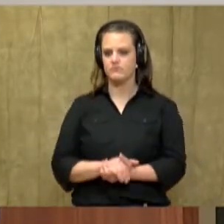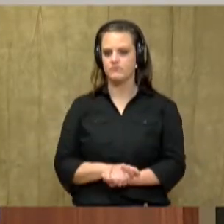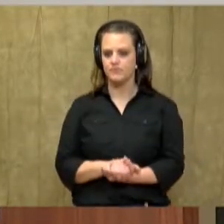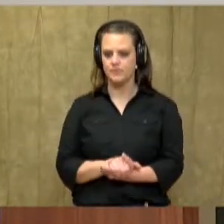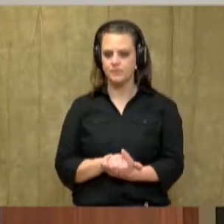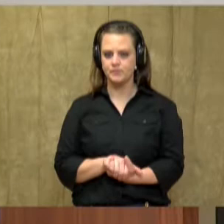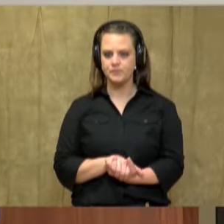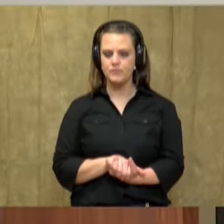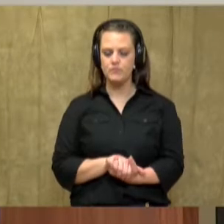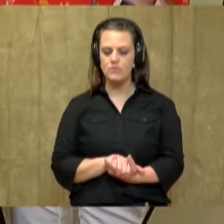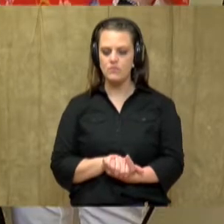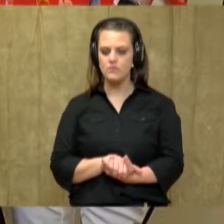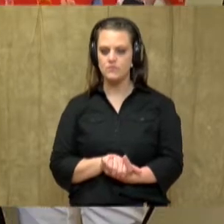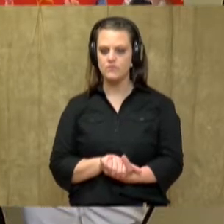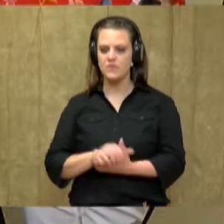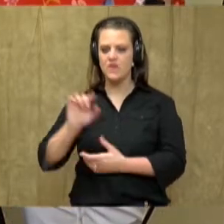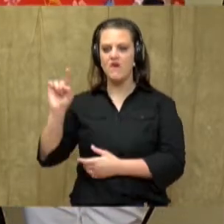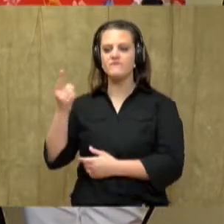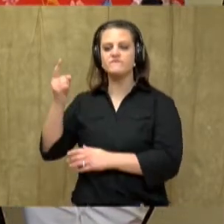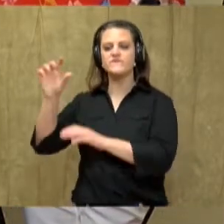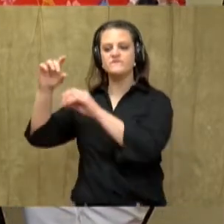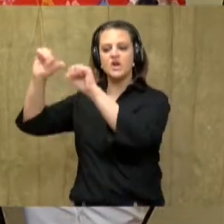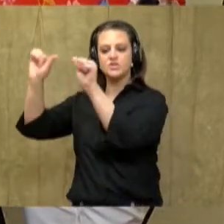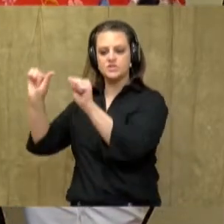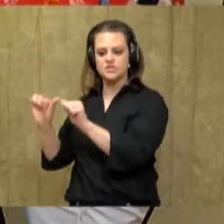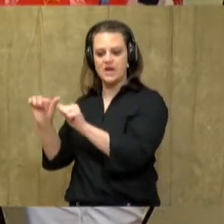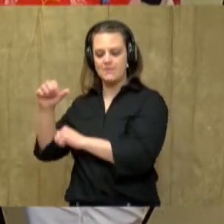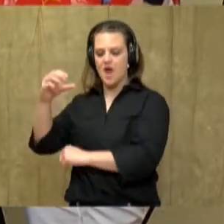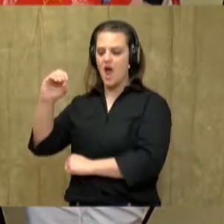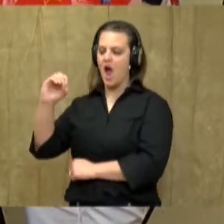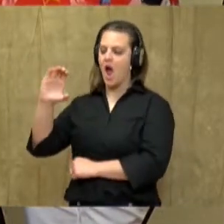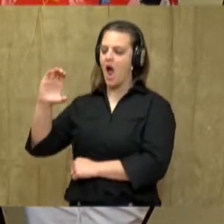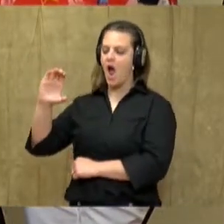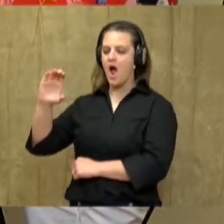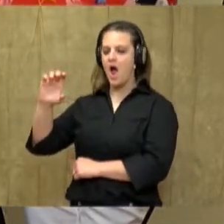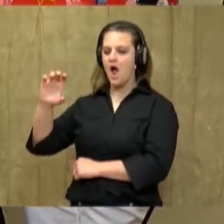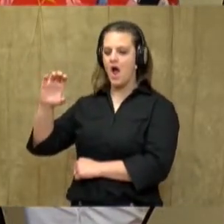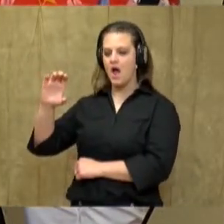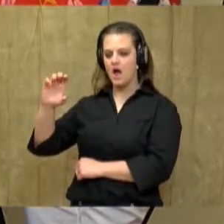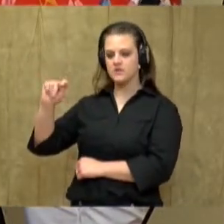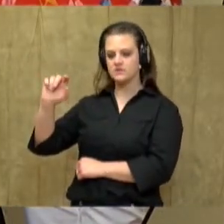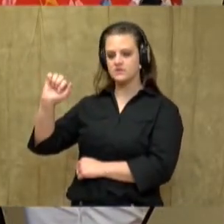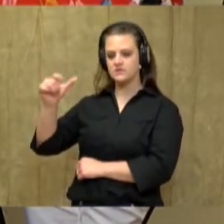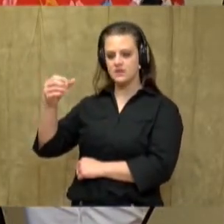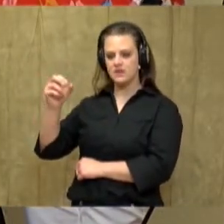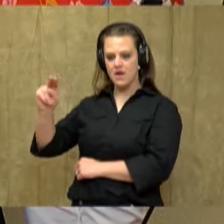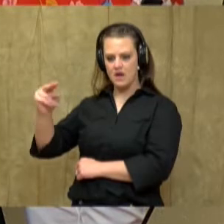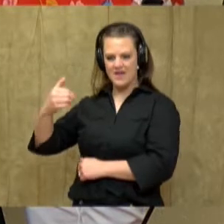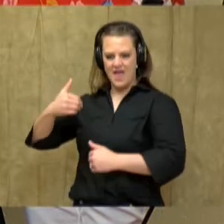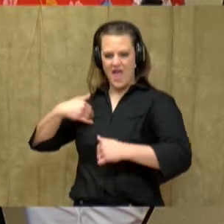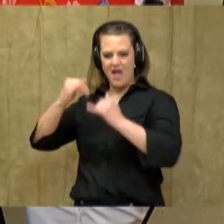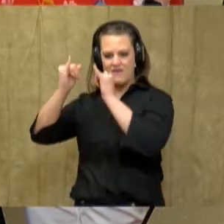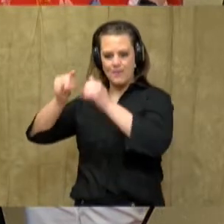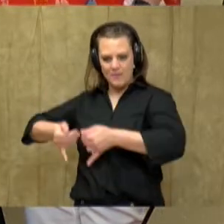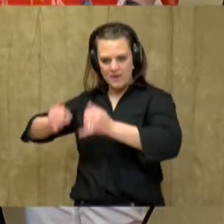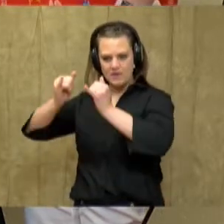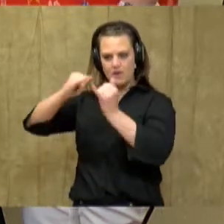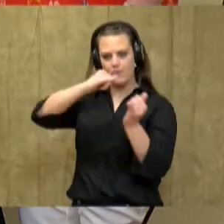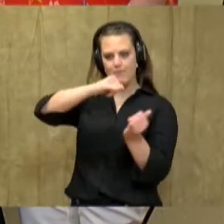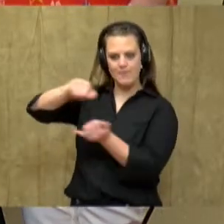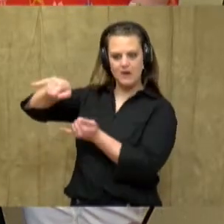there. All right, that octagon, does it have any parallel lines?